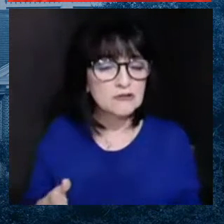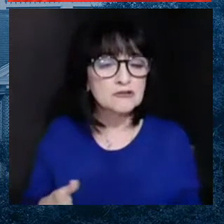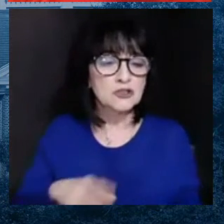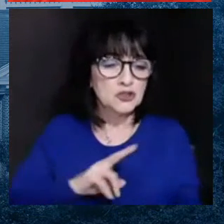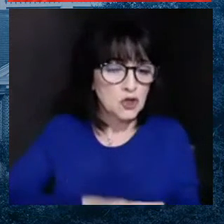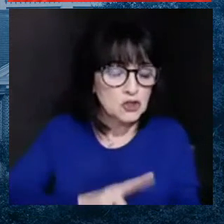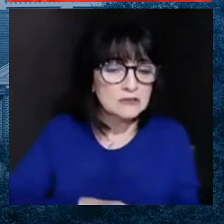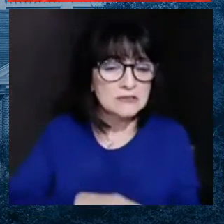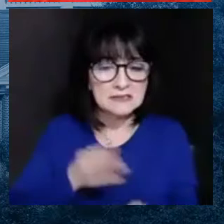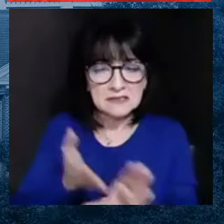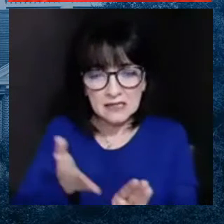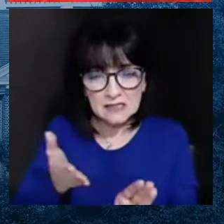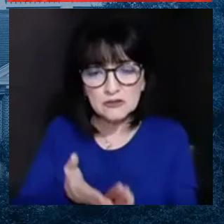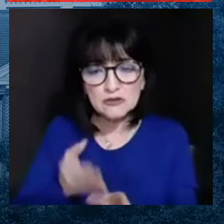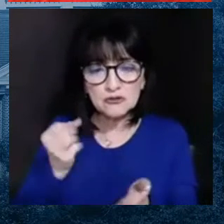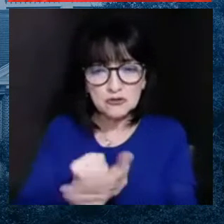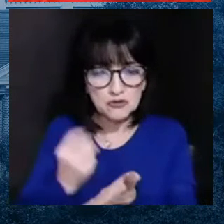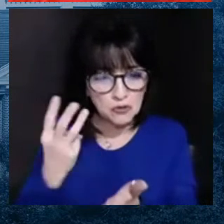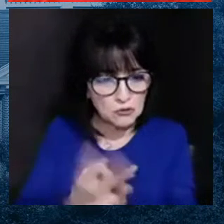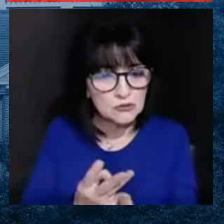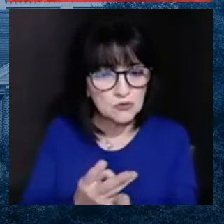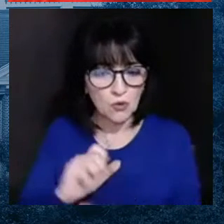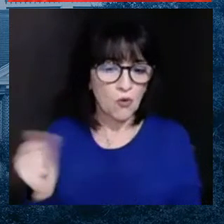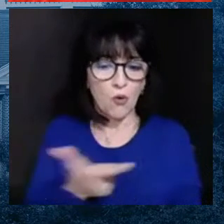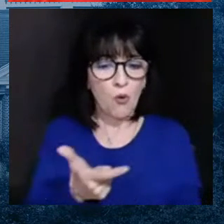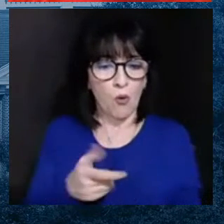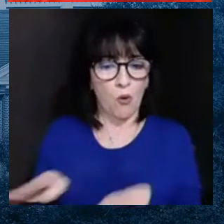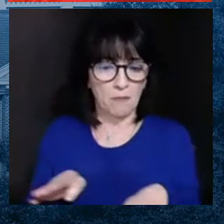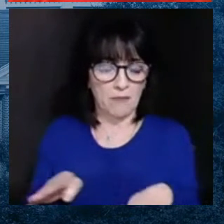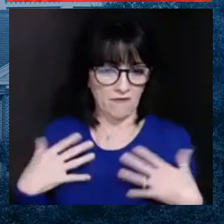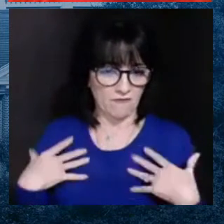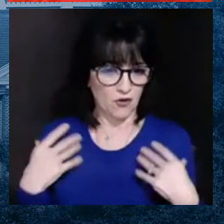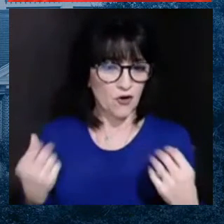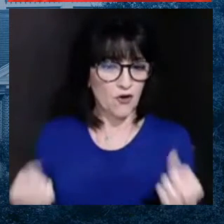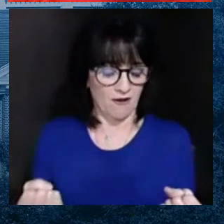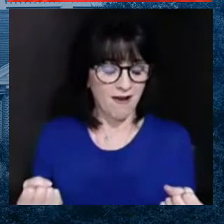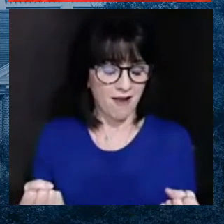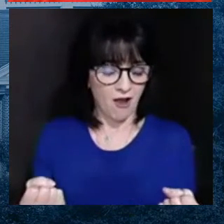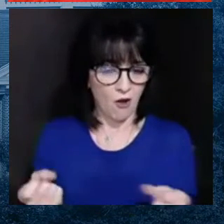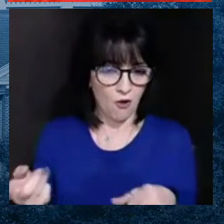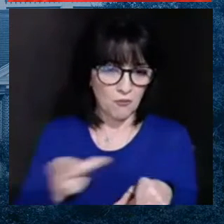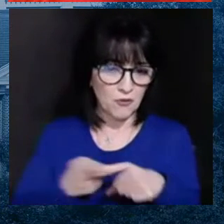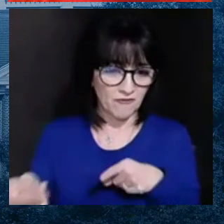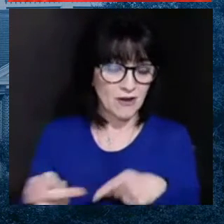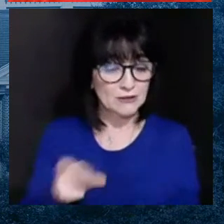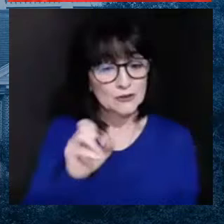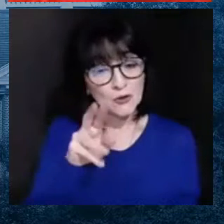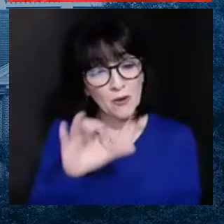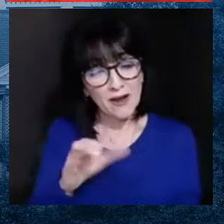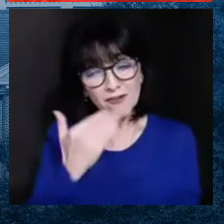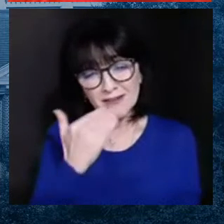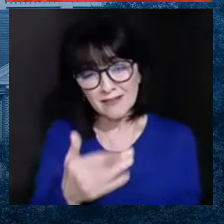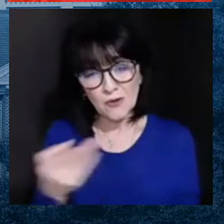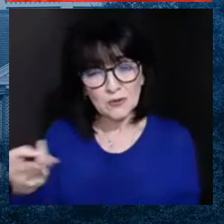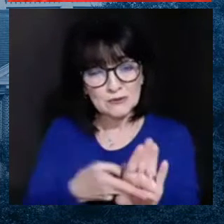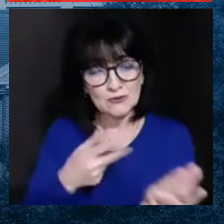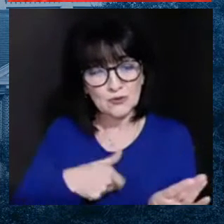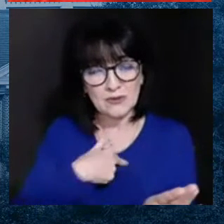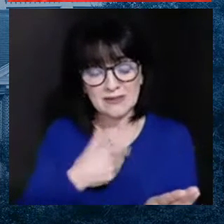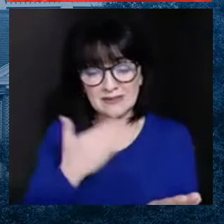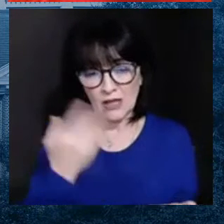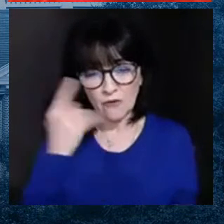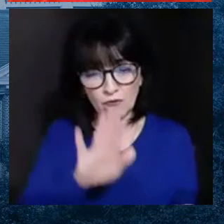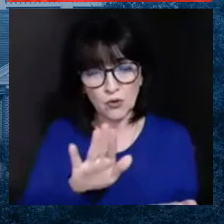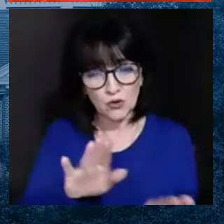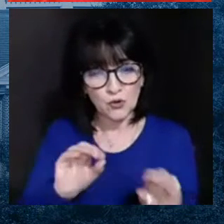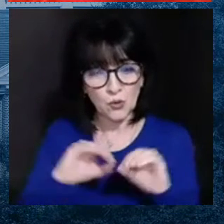workers, essentially behavioral health professionals. So Eric, thanks for joining us, and thanks for the work of your organizations and